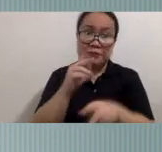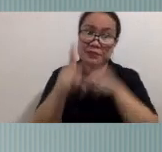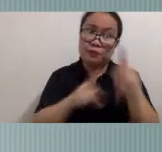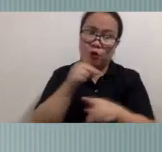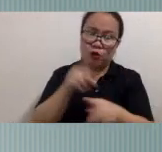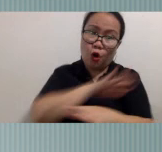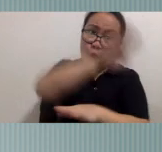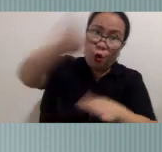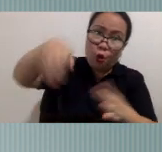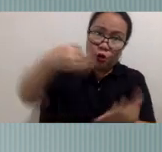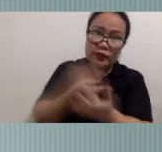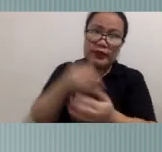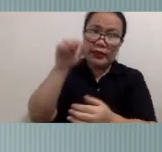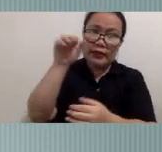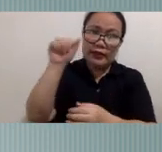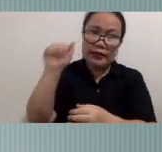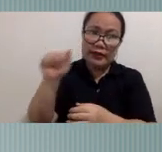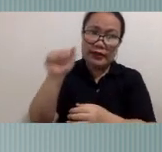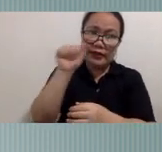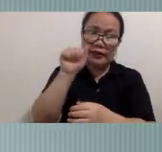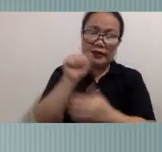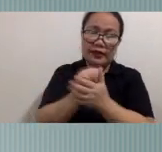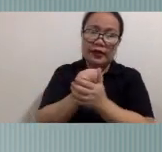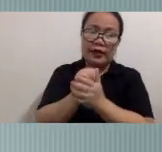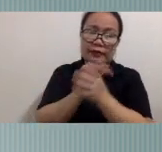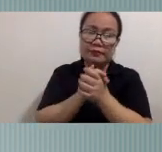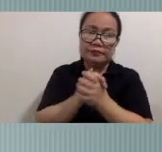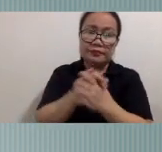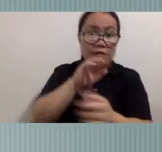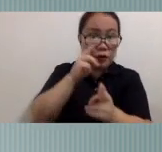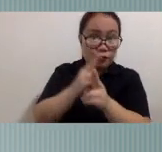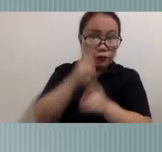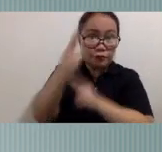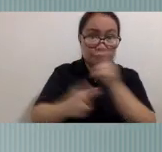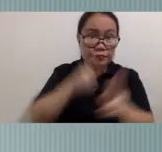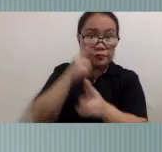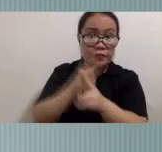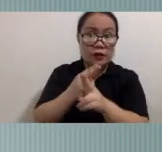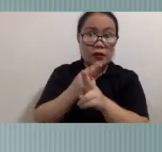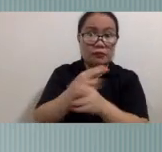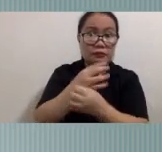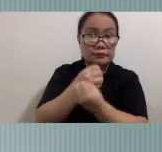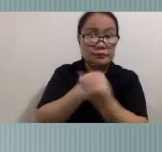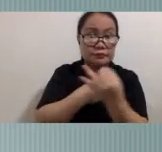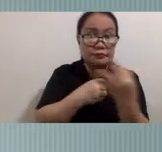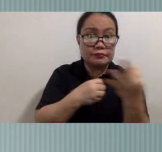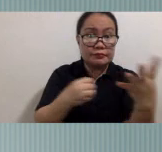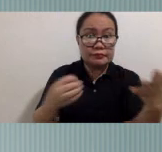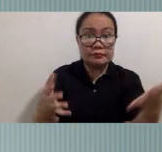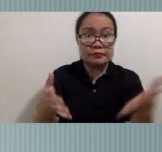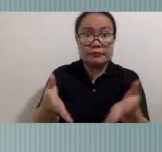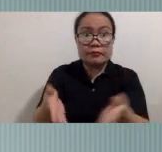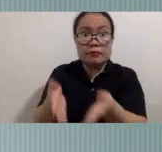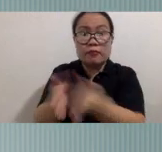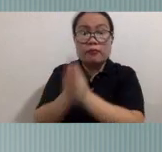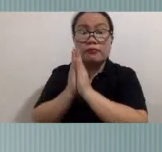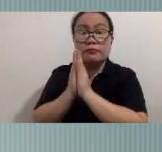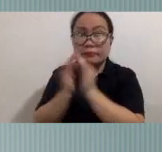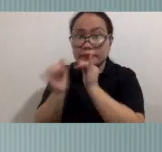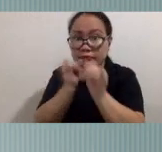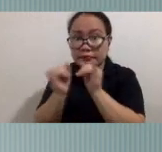40. Okay? Remember that our universal set is 40. Bakit 40? Kasi yun yung bilang ng taong